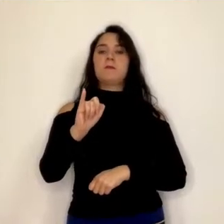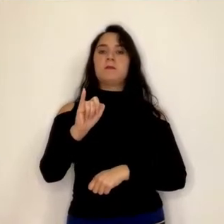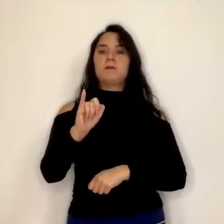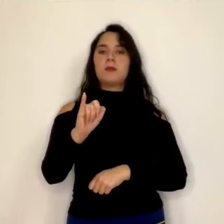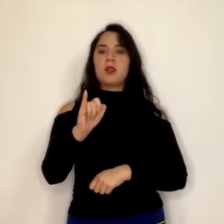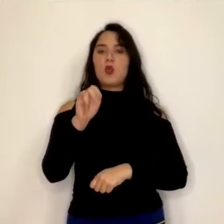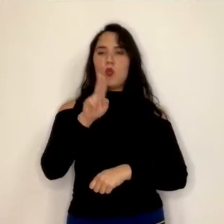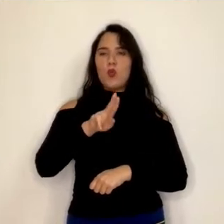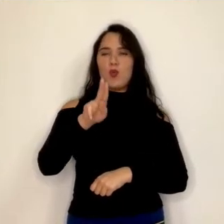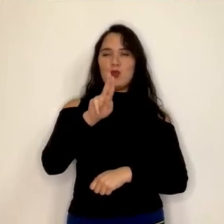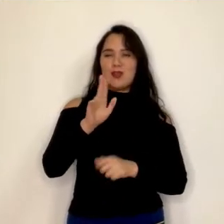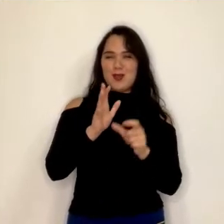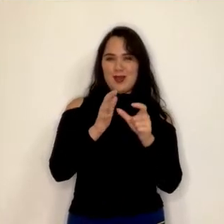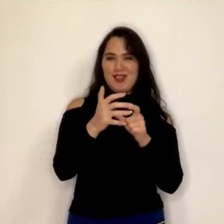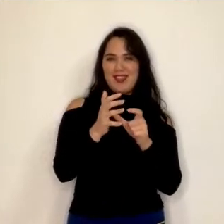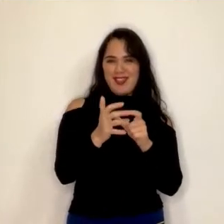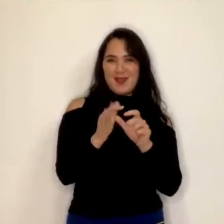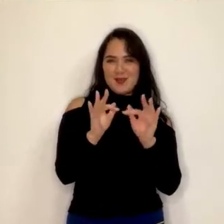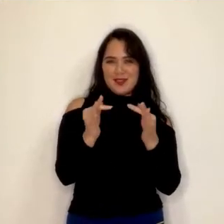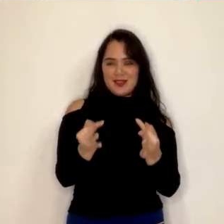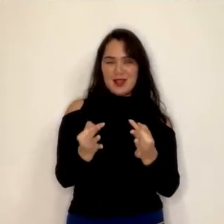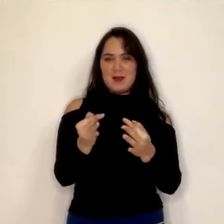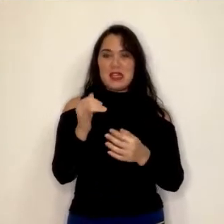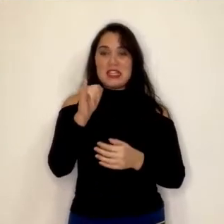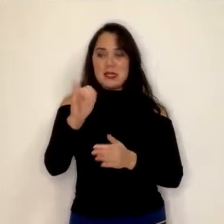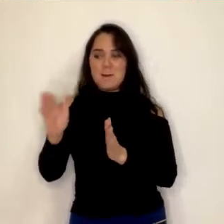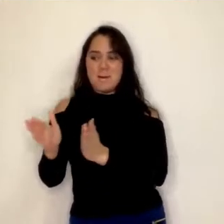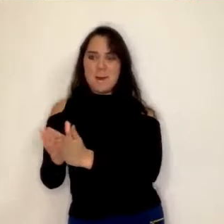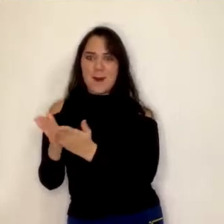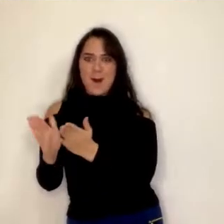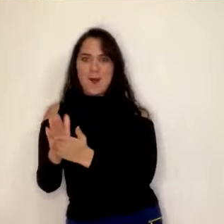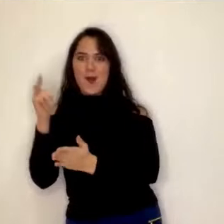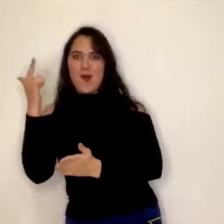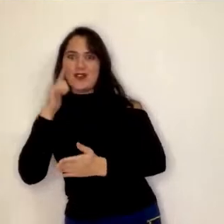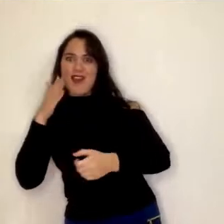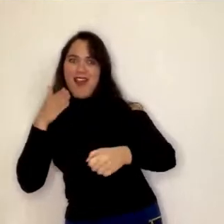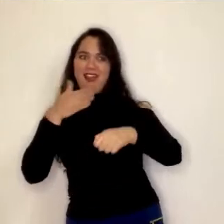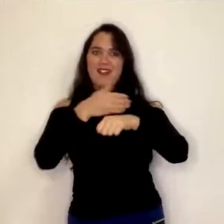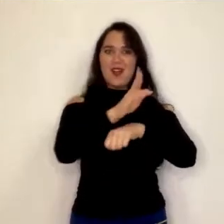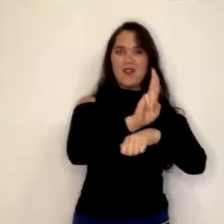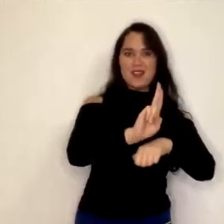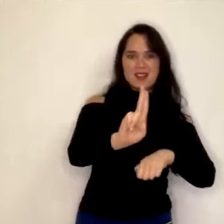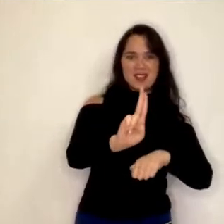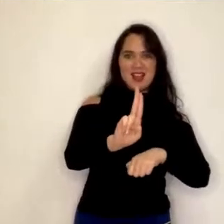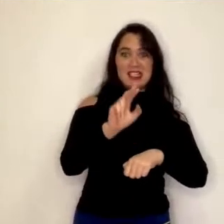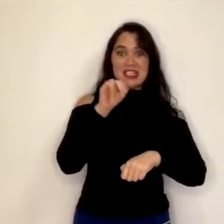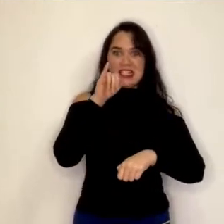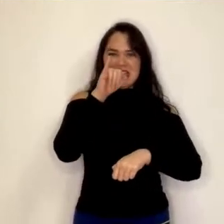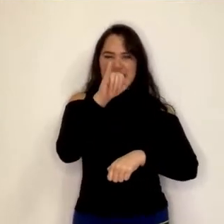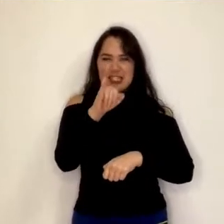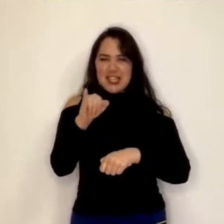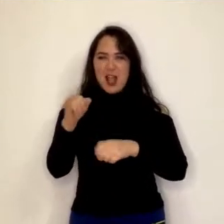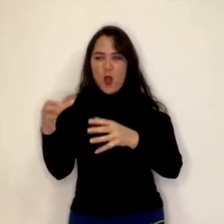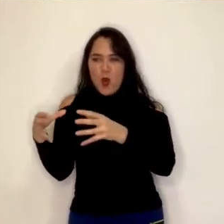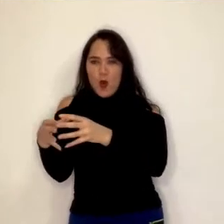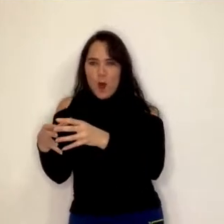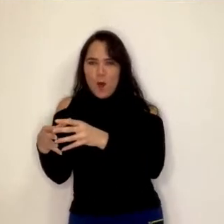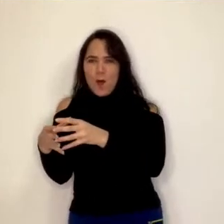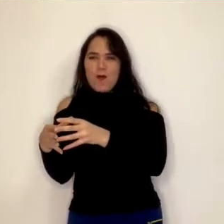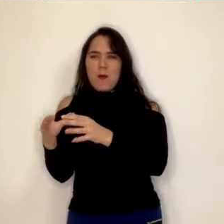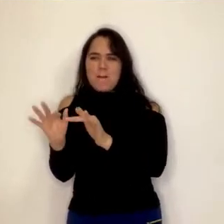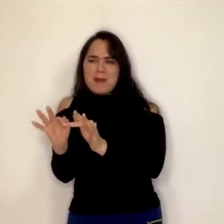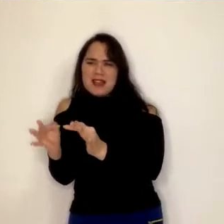only forged and using an impoverished person goes to a university when the